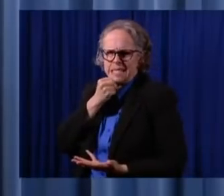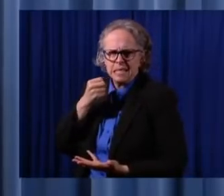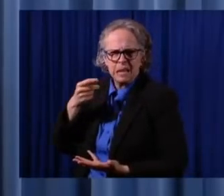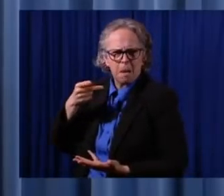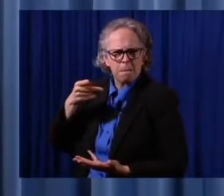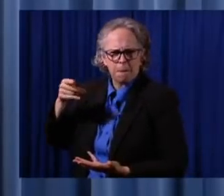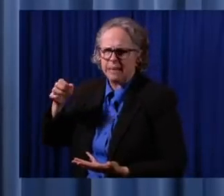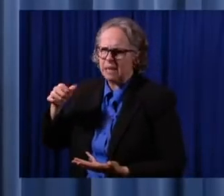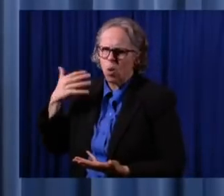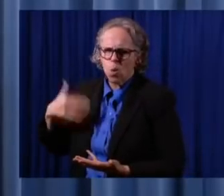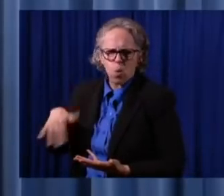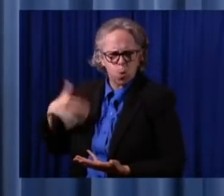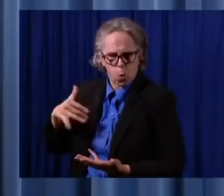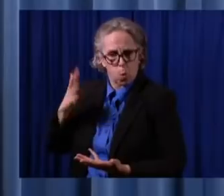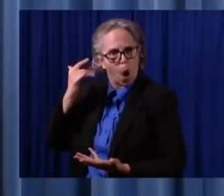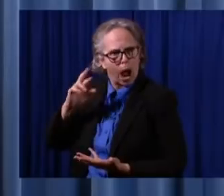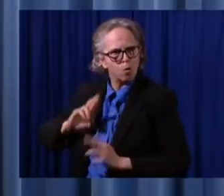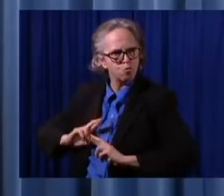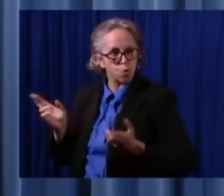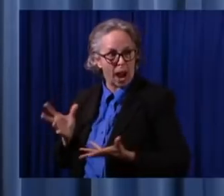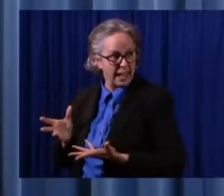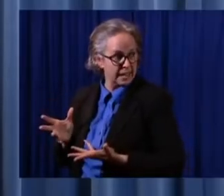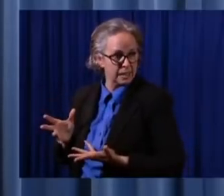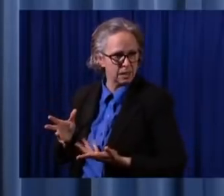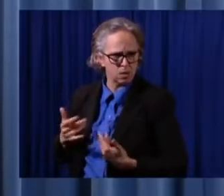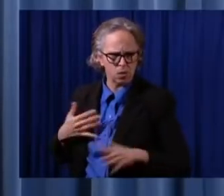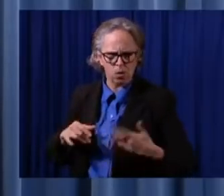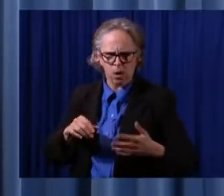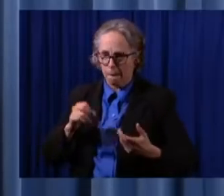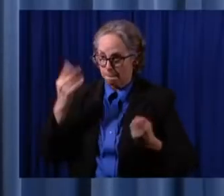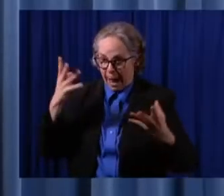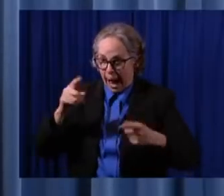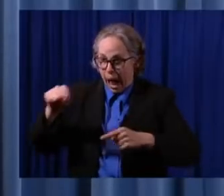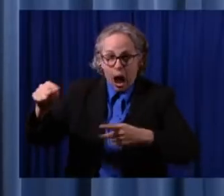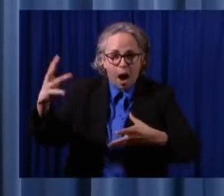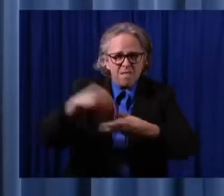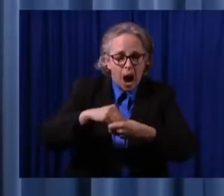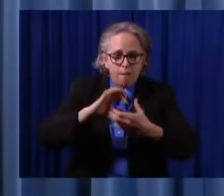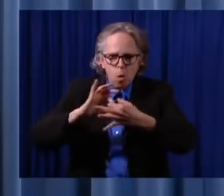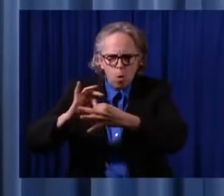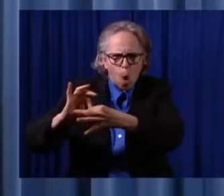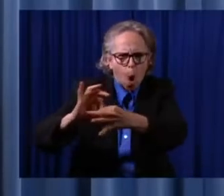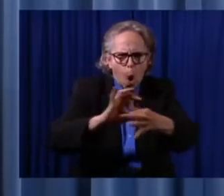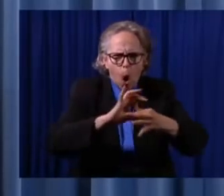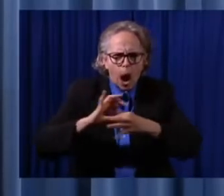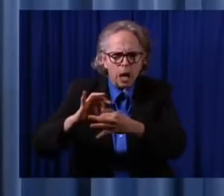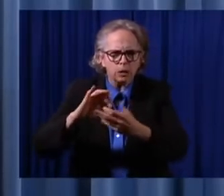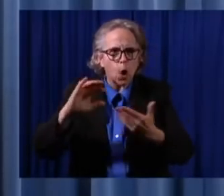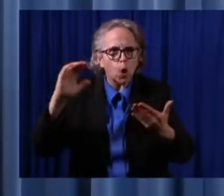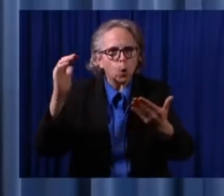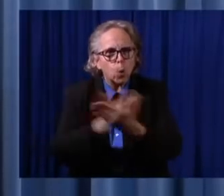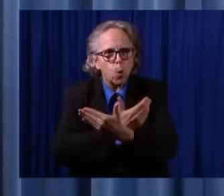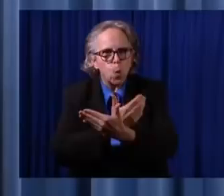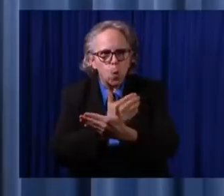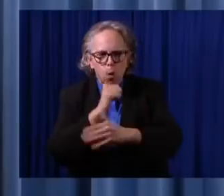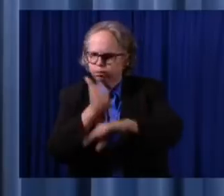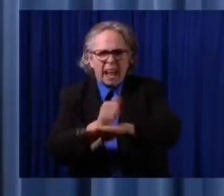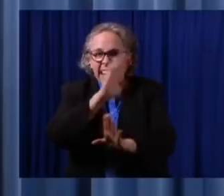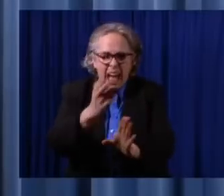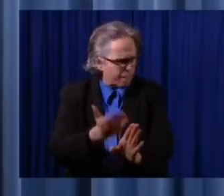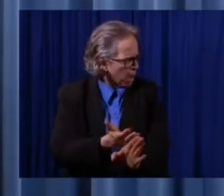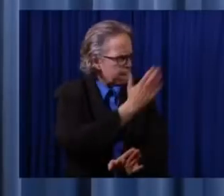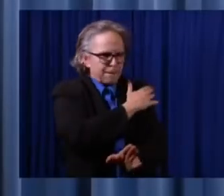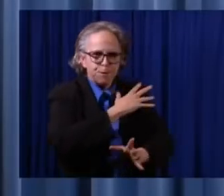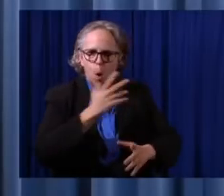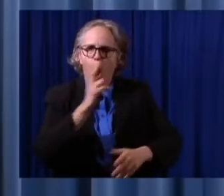of coordination just simply did not exist 2 months ago. And so we're building a lot of this coordination as